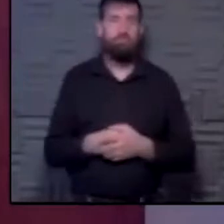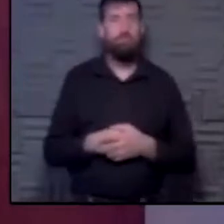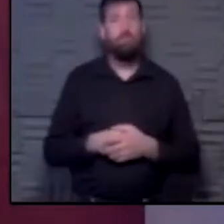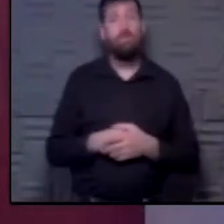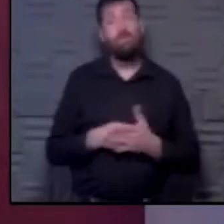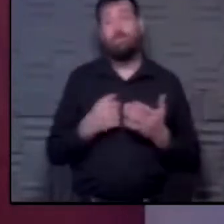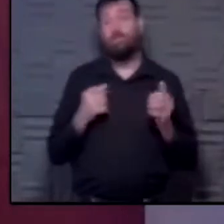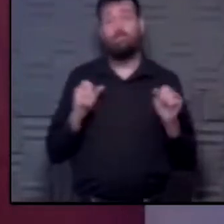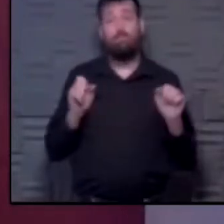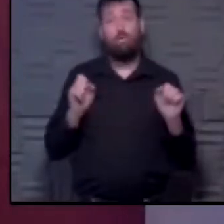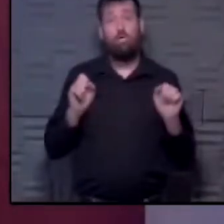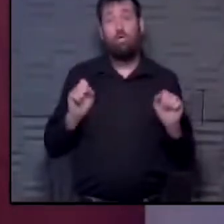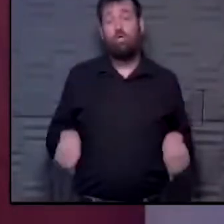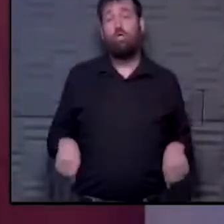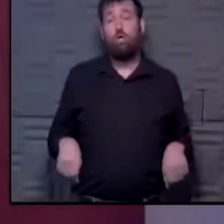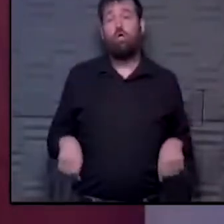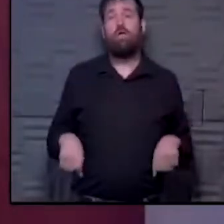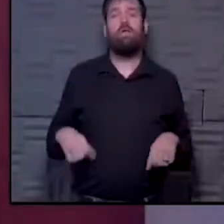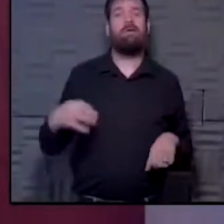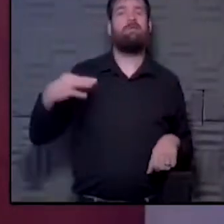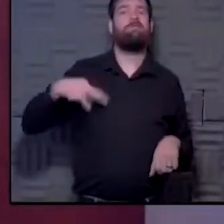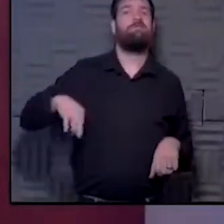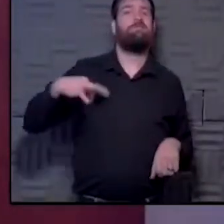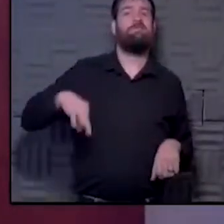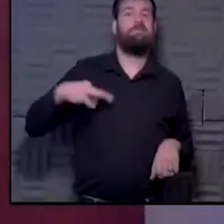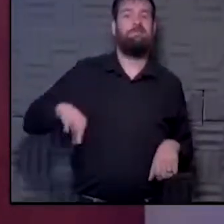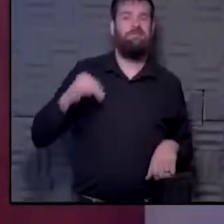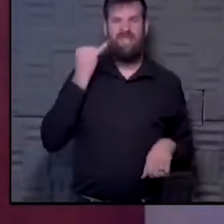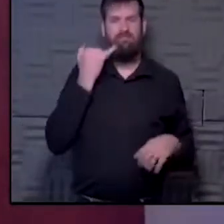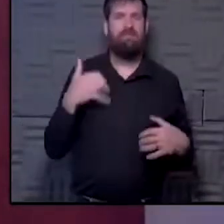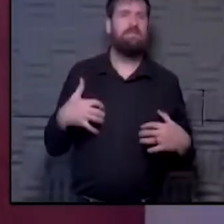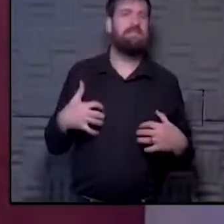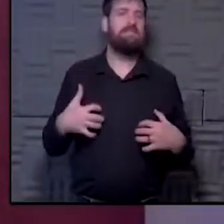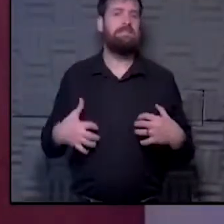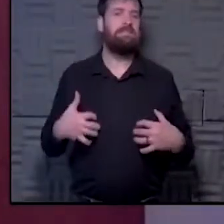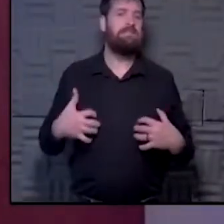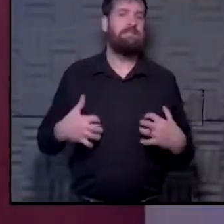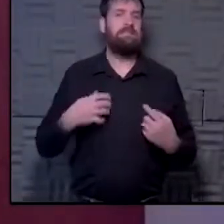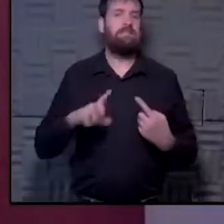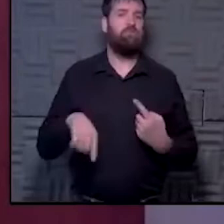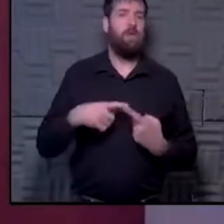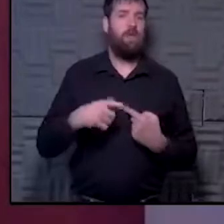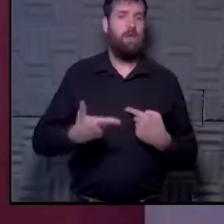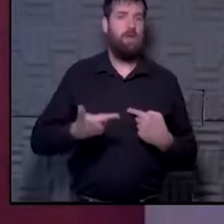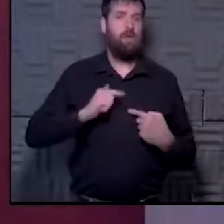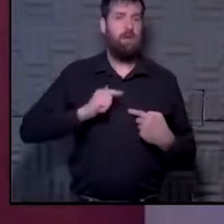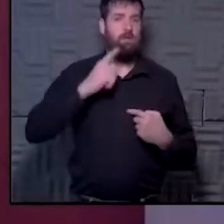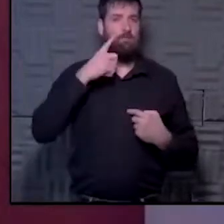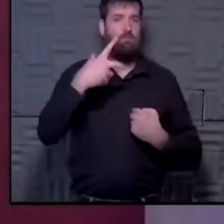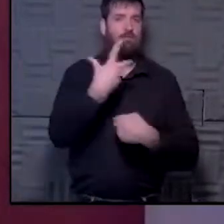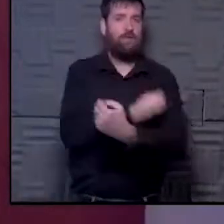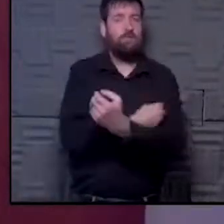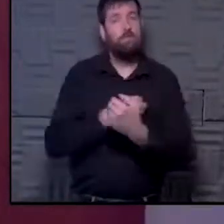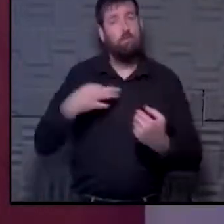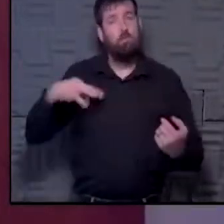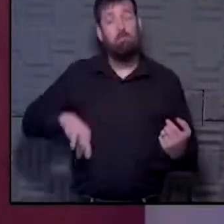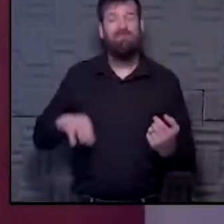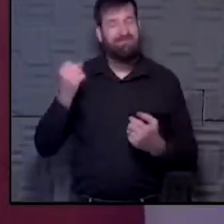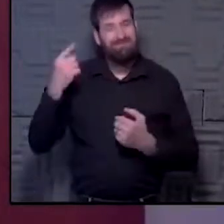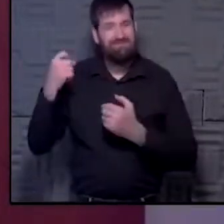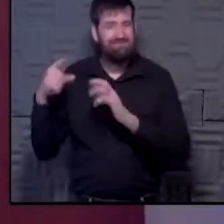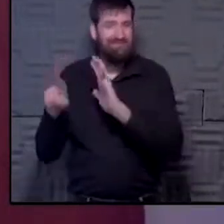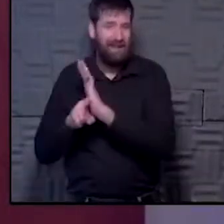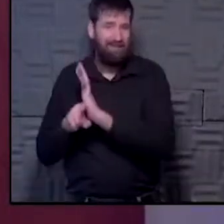And it could incentivize folks who are hesitant to when it is their turn to get vaccinated. There's a